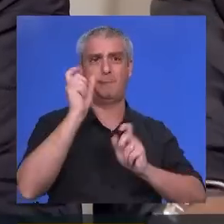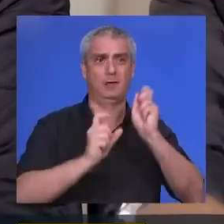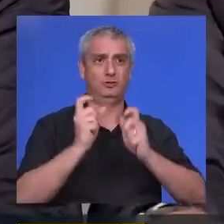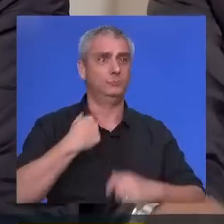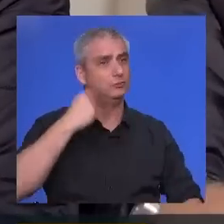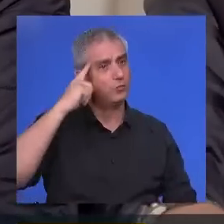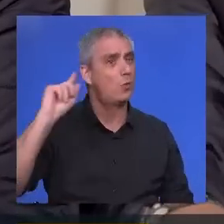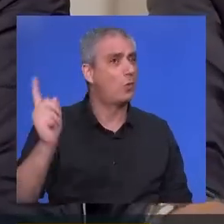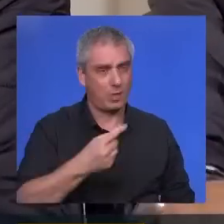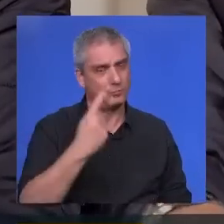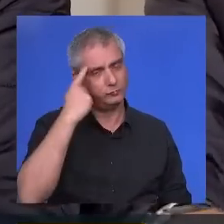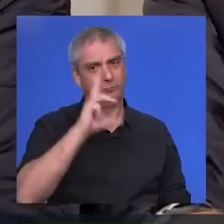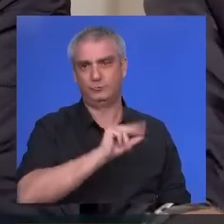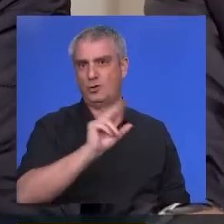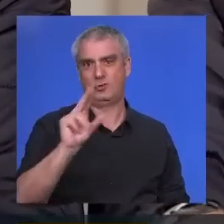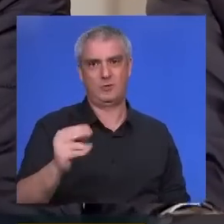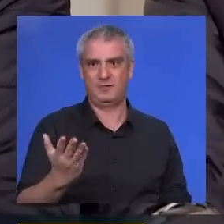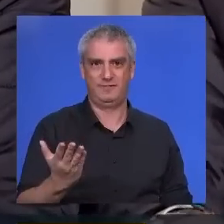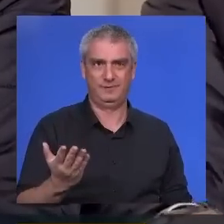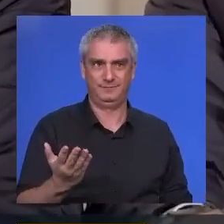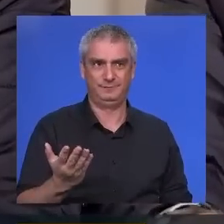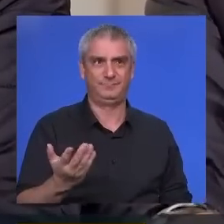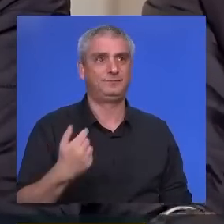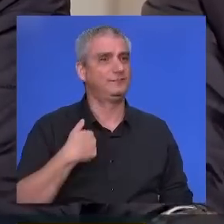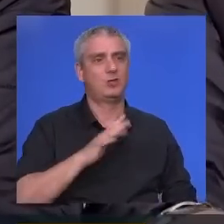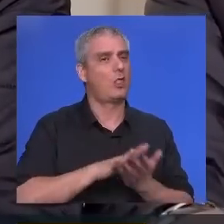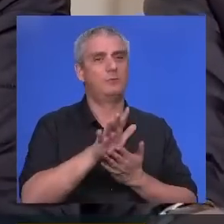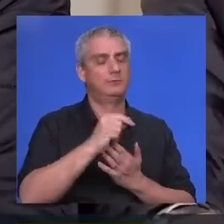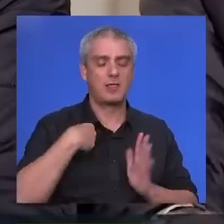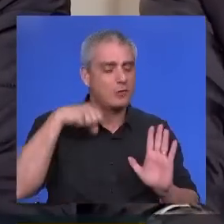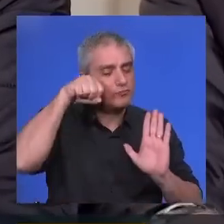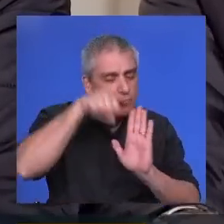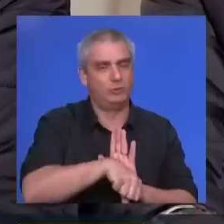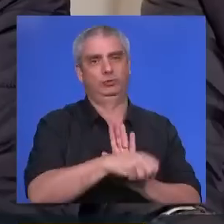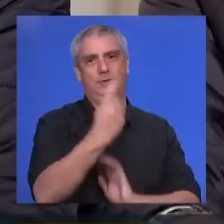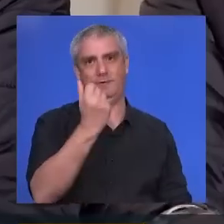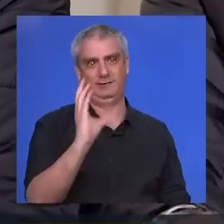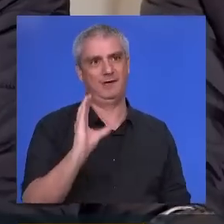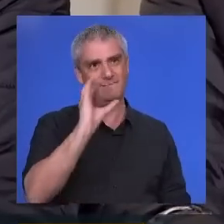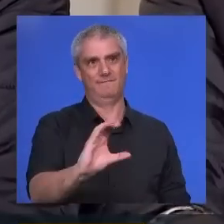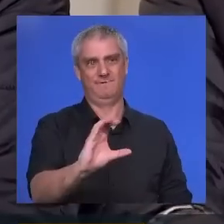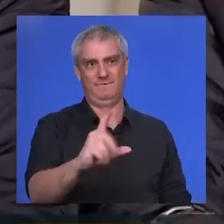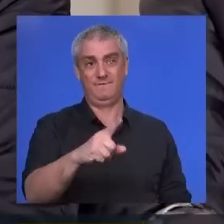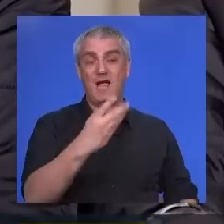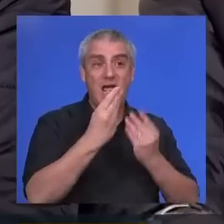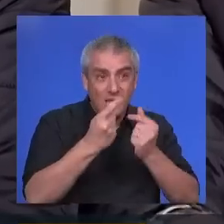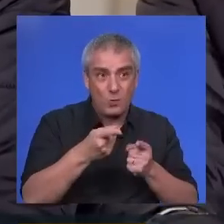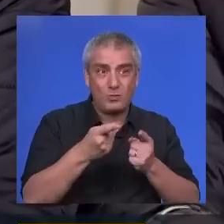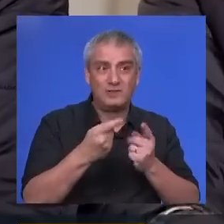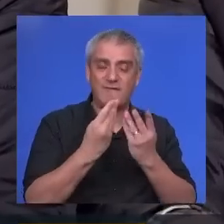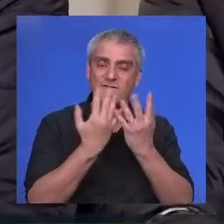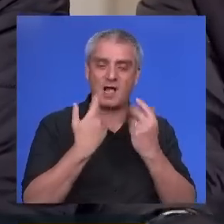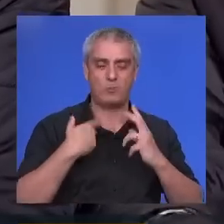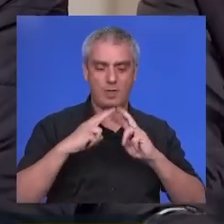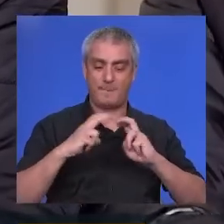same mindset. That this wasn't spending money, that this was an investment, and that based upon the